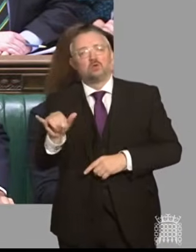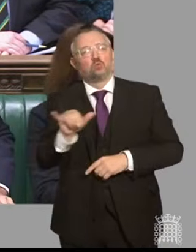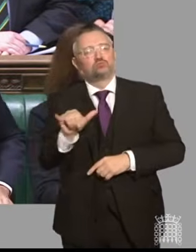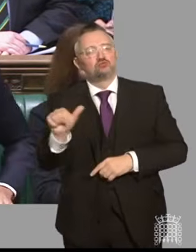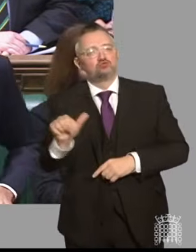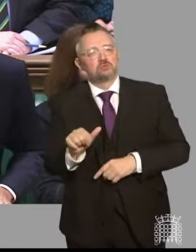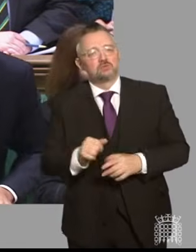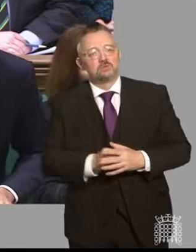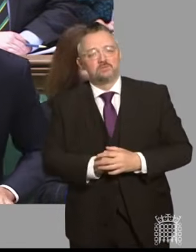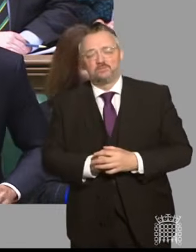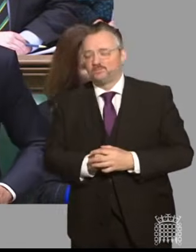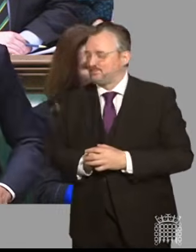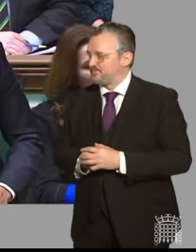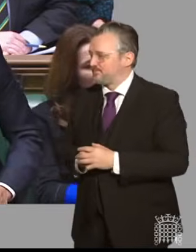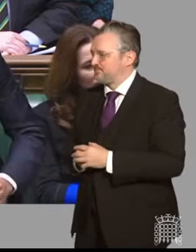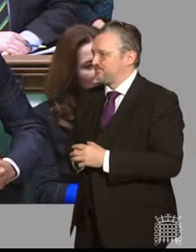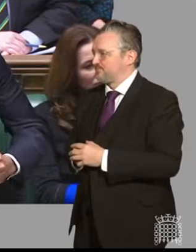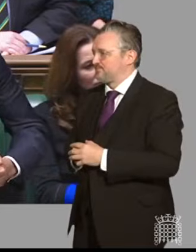Speaker,